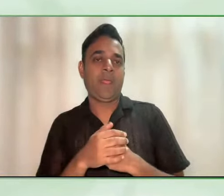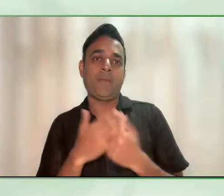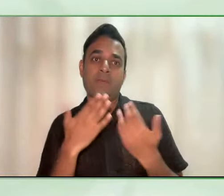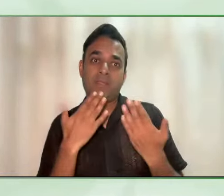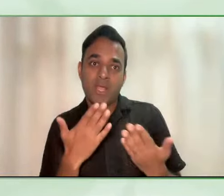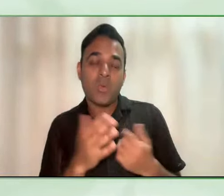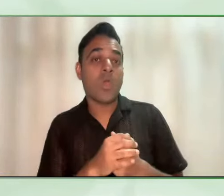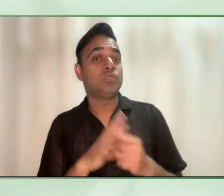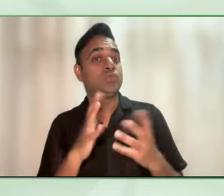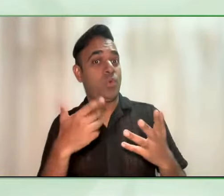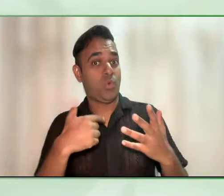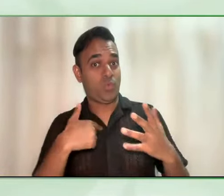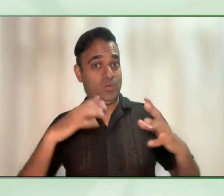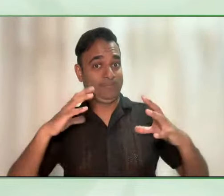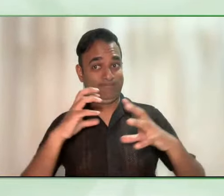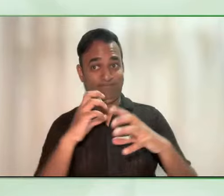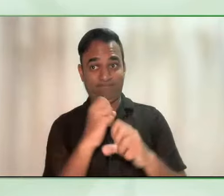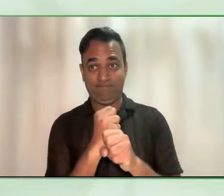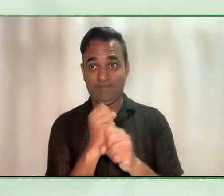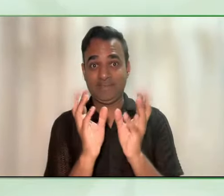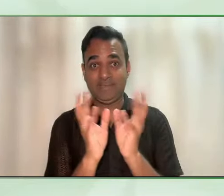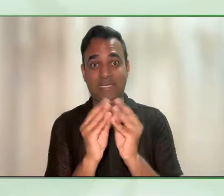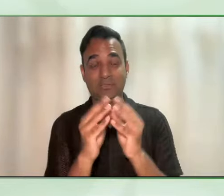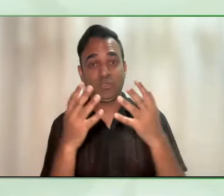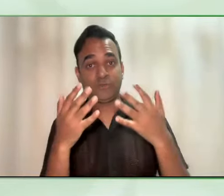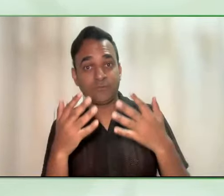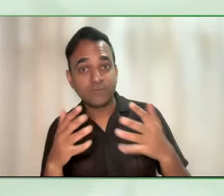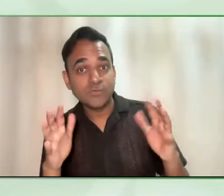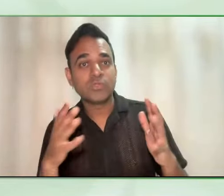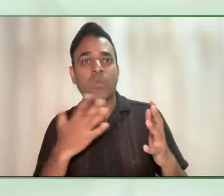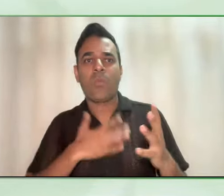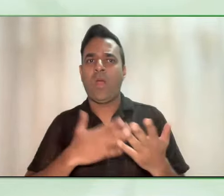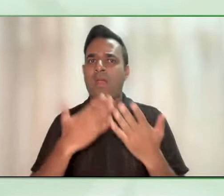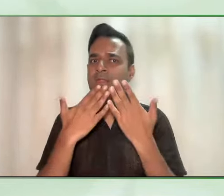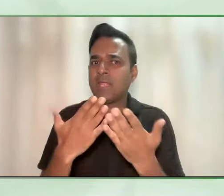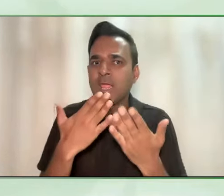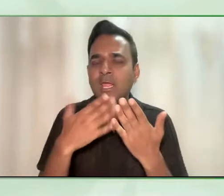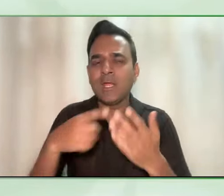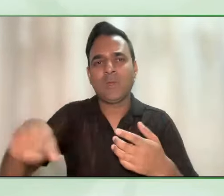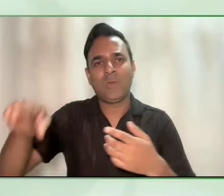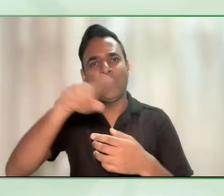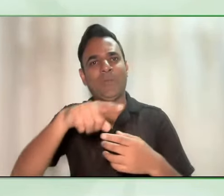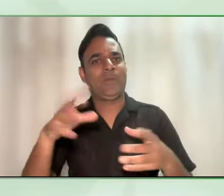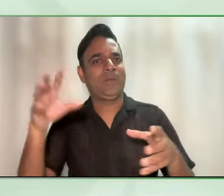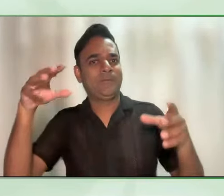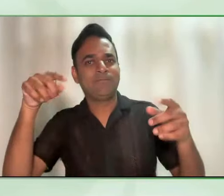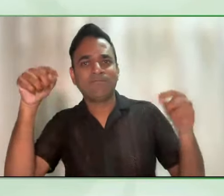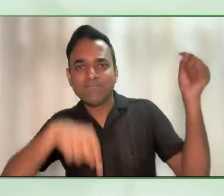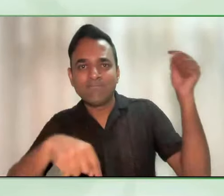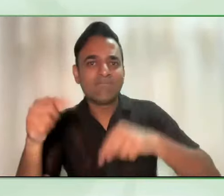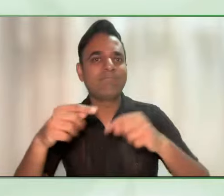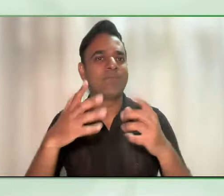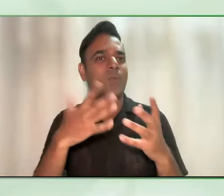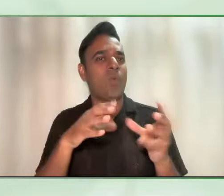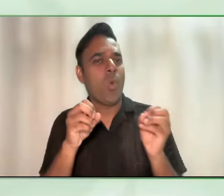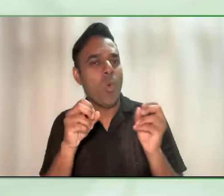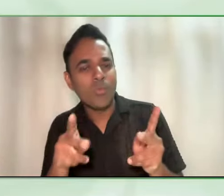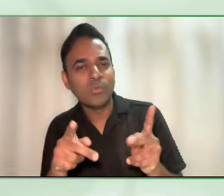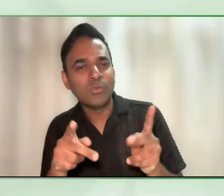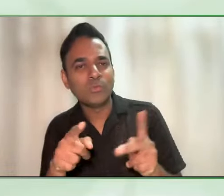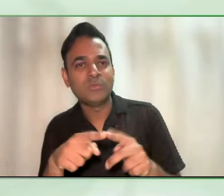conference, the biannual conference of the Association for the Advancement of Assistive Technology in Europe, We have a lot of scientific contributions, but there are